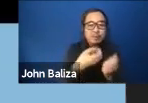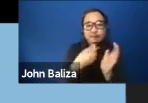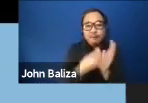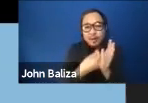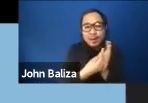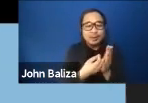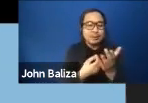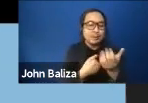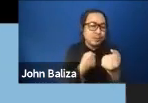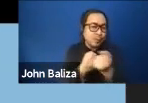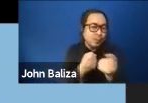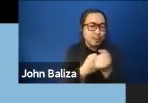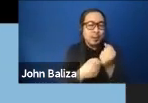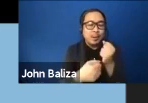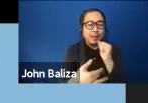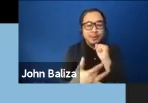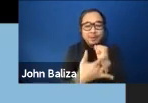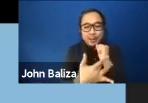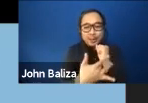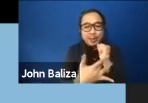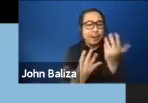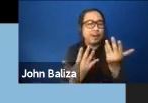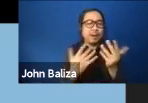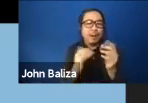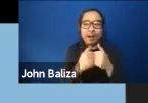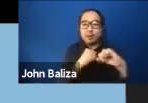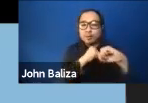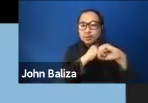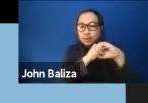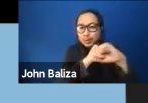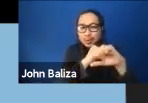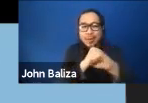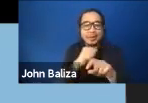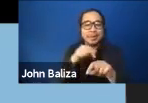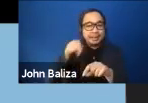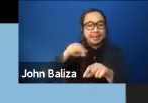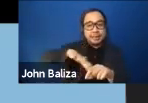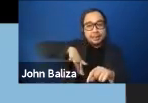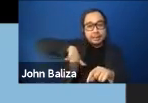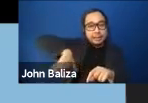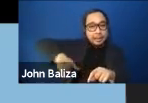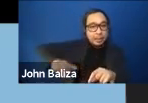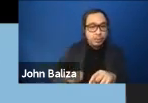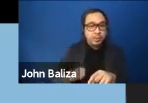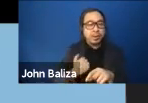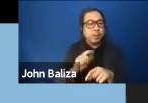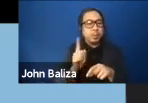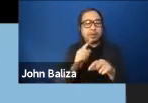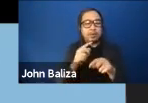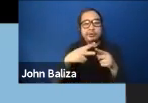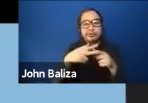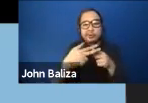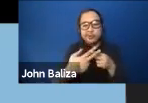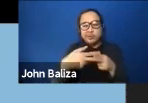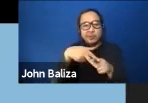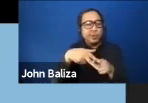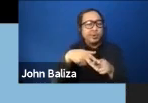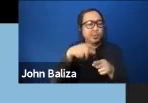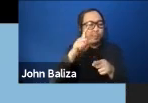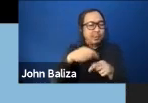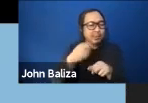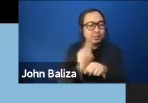lobby in the country, in Geneva, what kind of tool to use, which